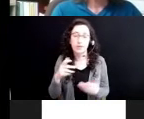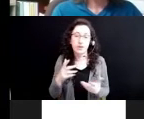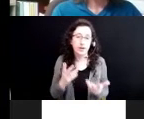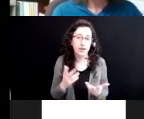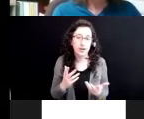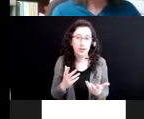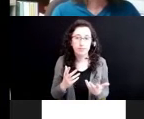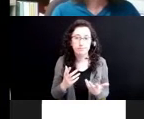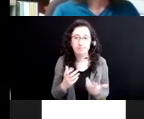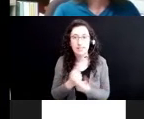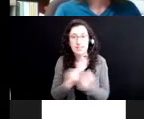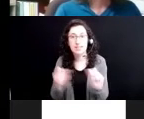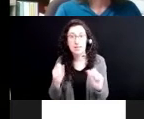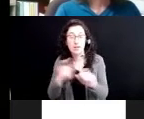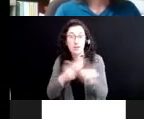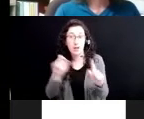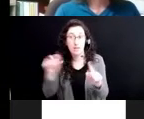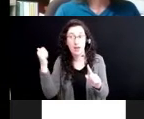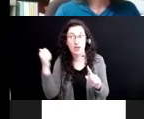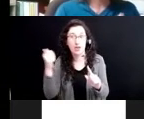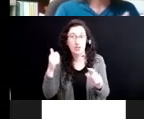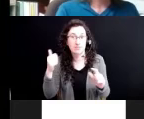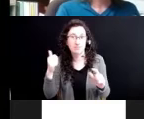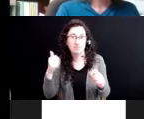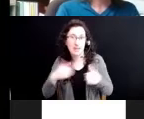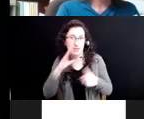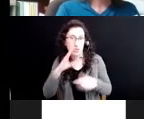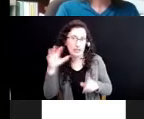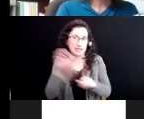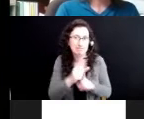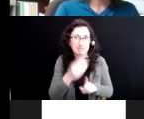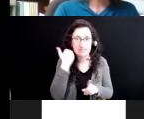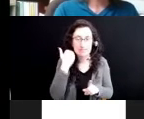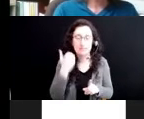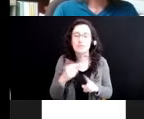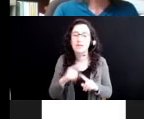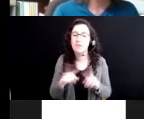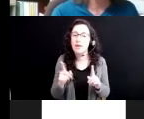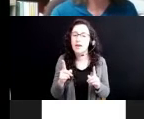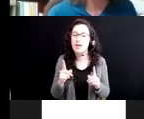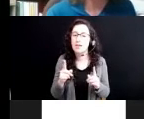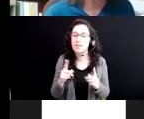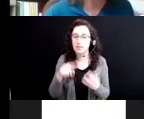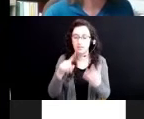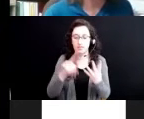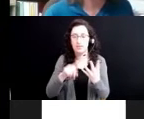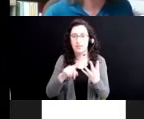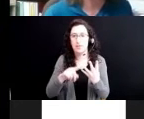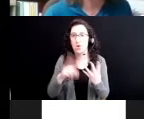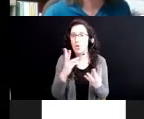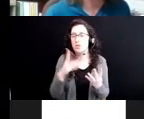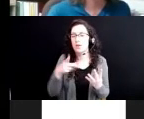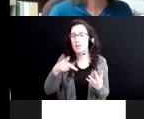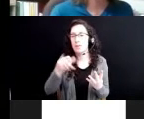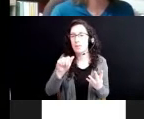safety from predators. But from the Western painted turtle perspective, the critter on